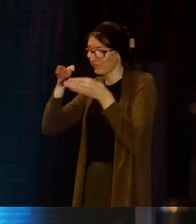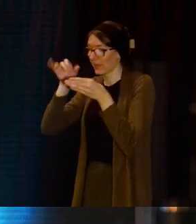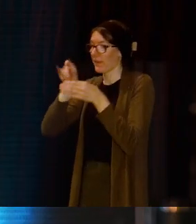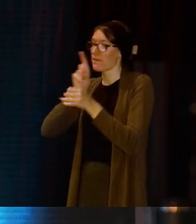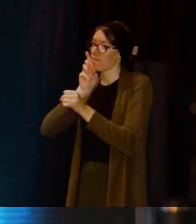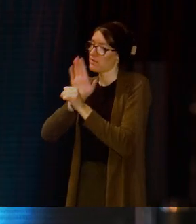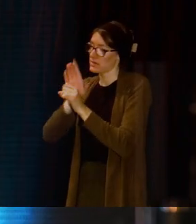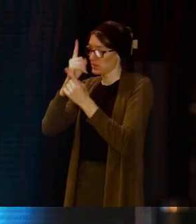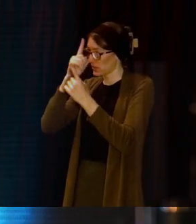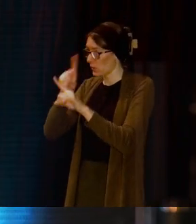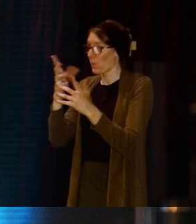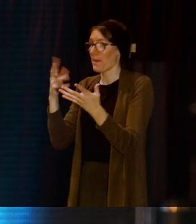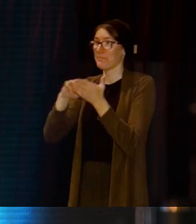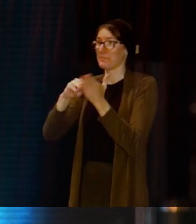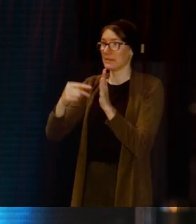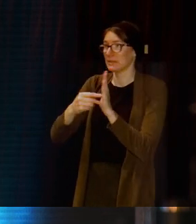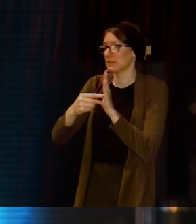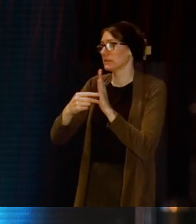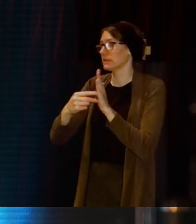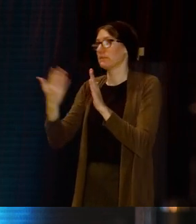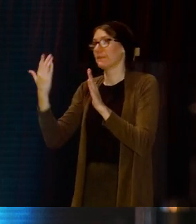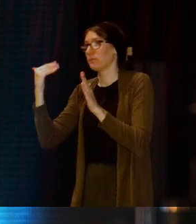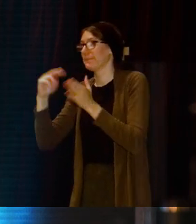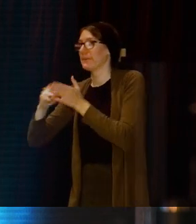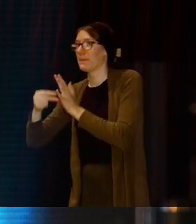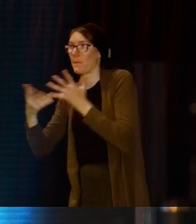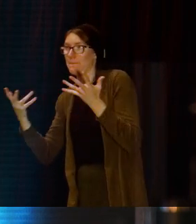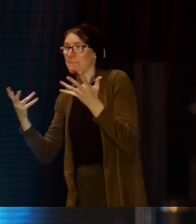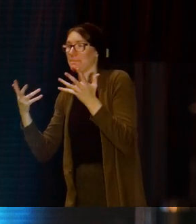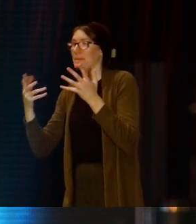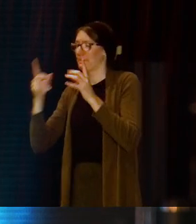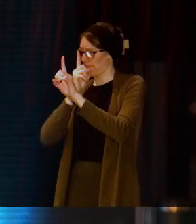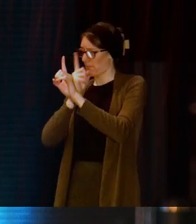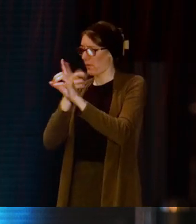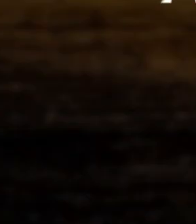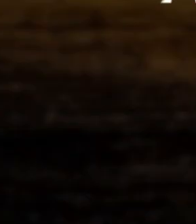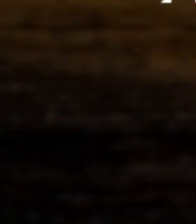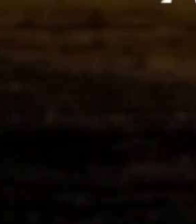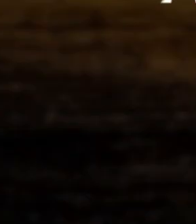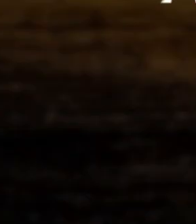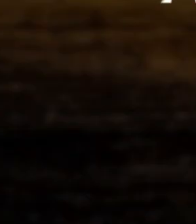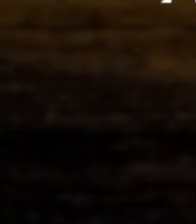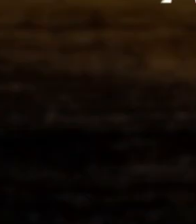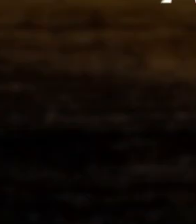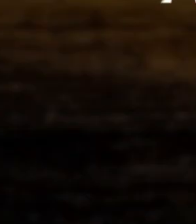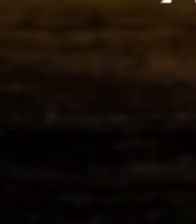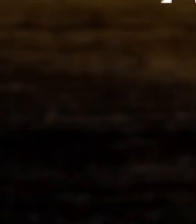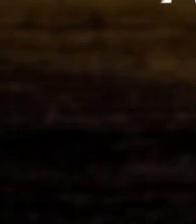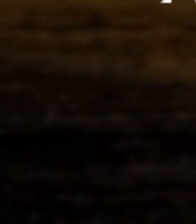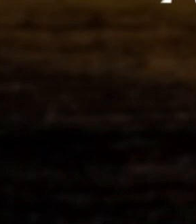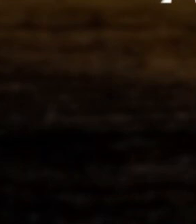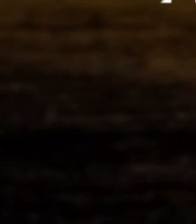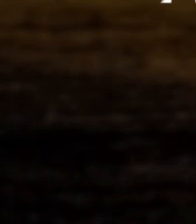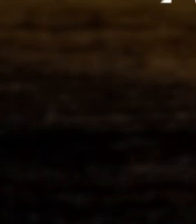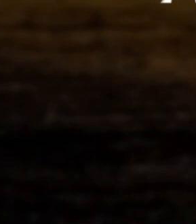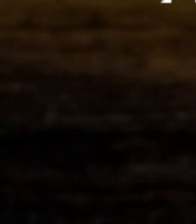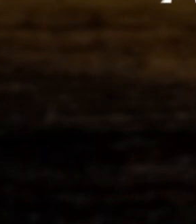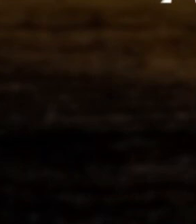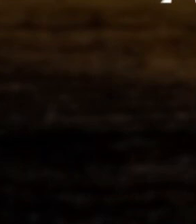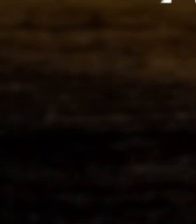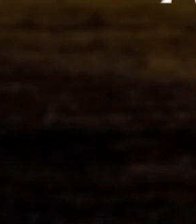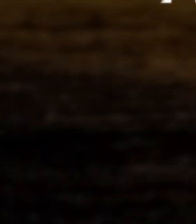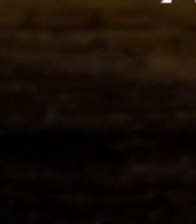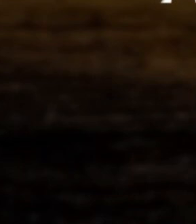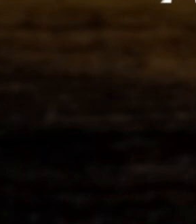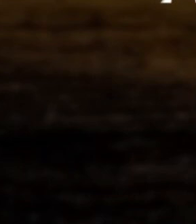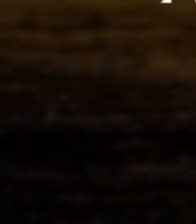means and what it meant. But the main point behind it is simply this, that there is a kingdom rule in which David is going to